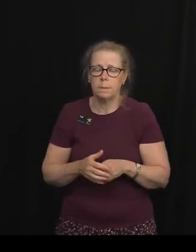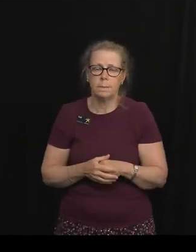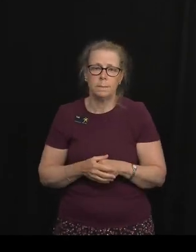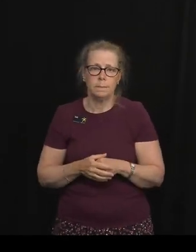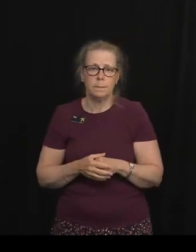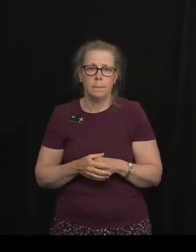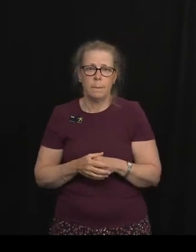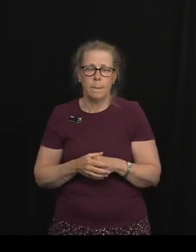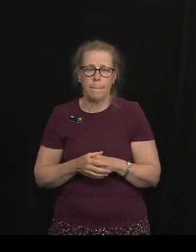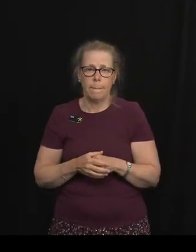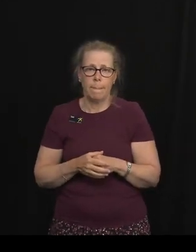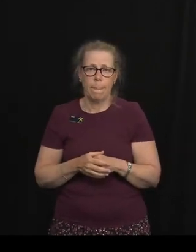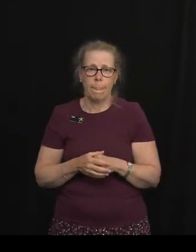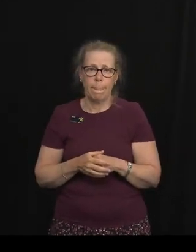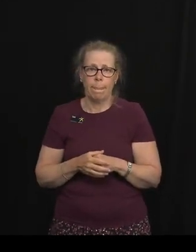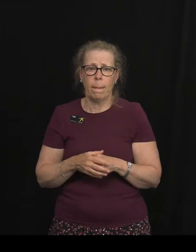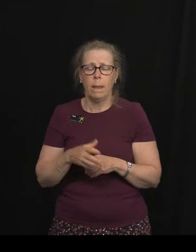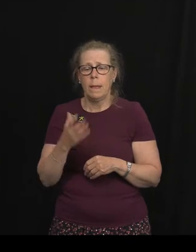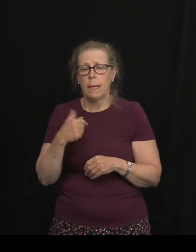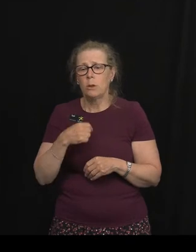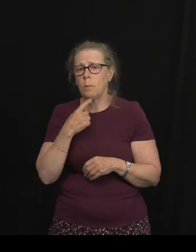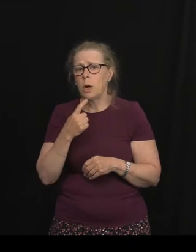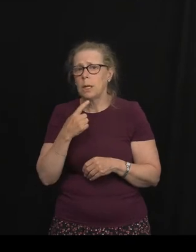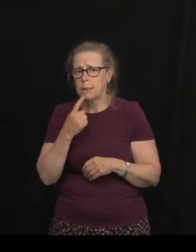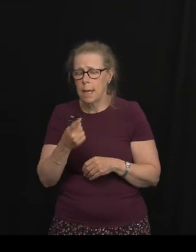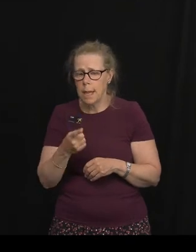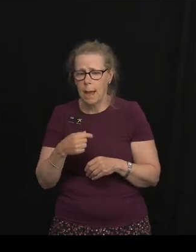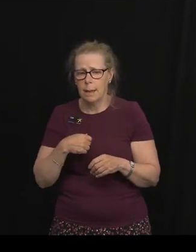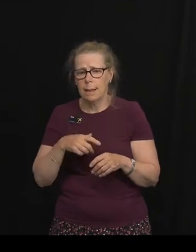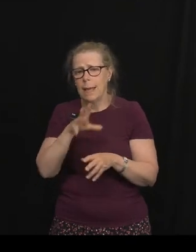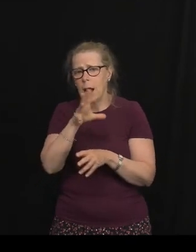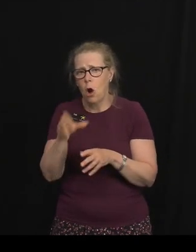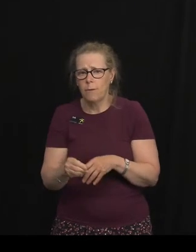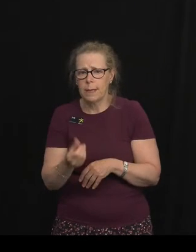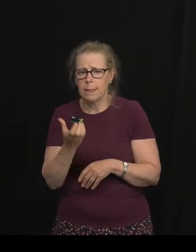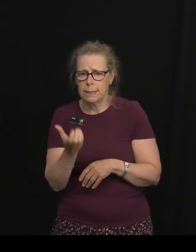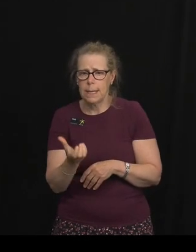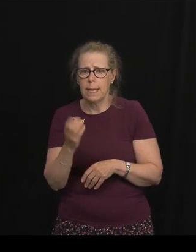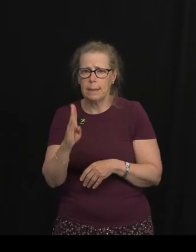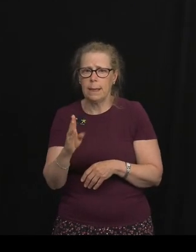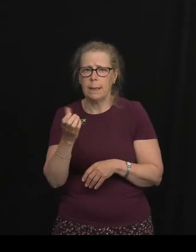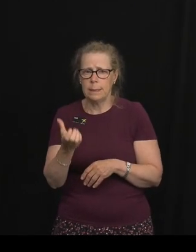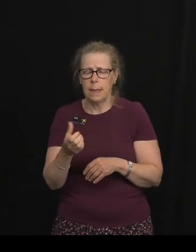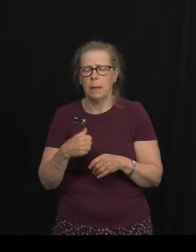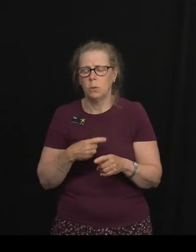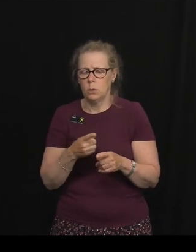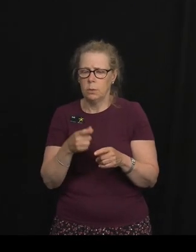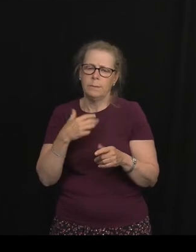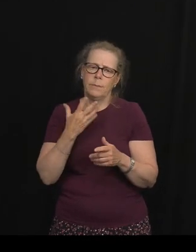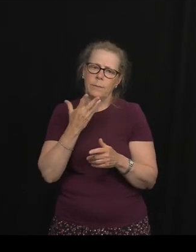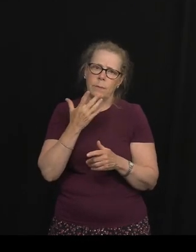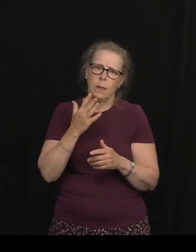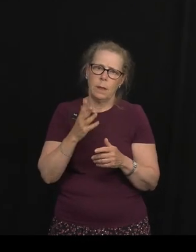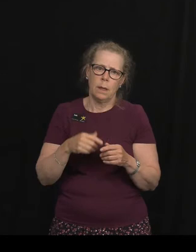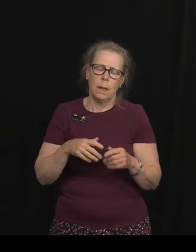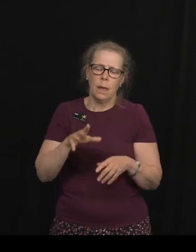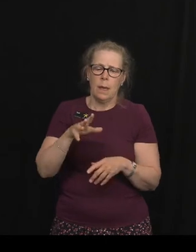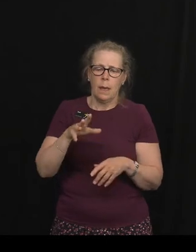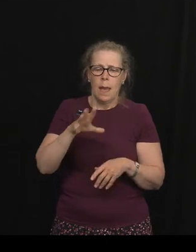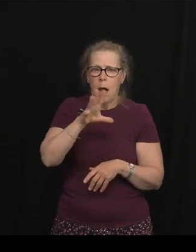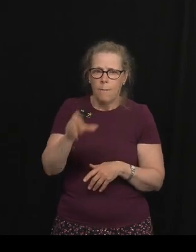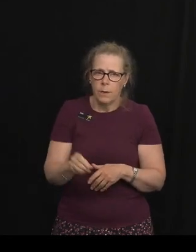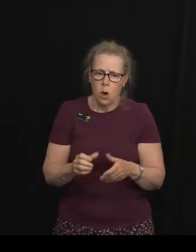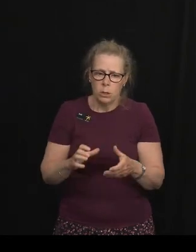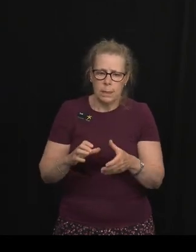explain terminology, the African CDC, what does that mean? Center for Disease Control. The African Union has